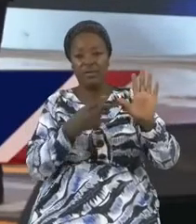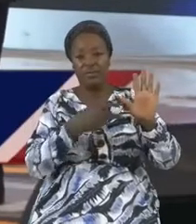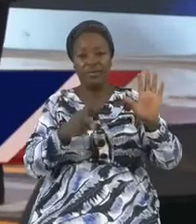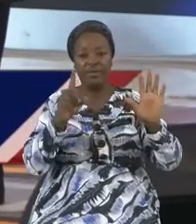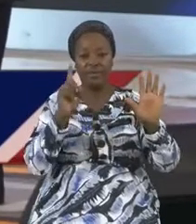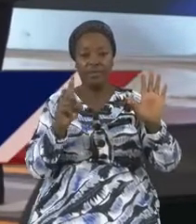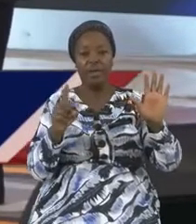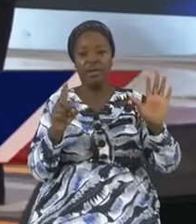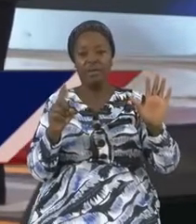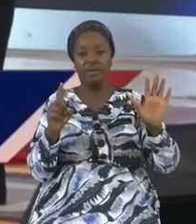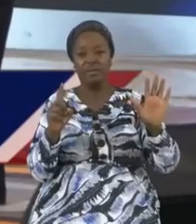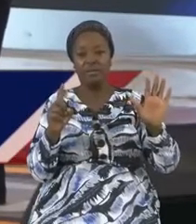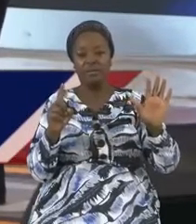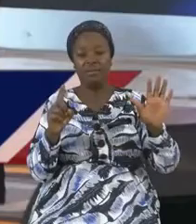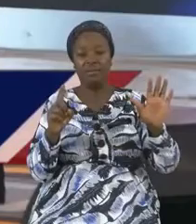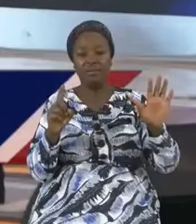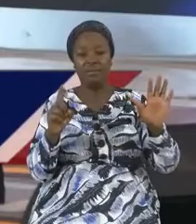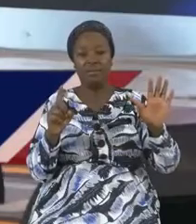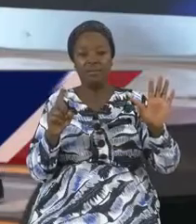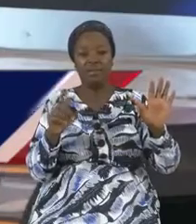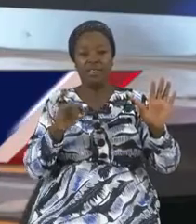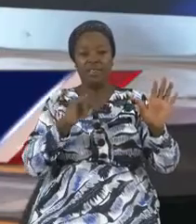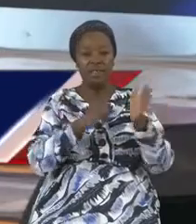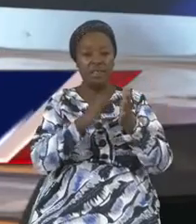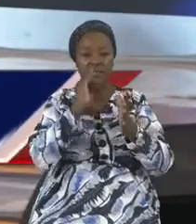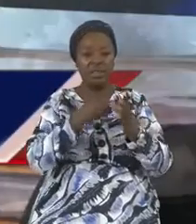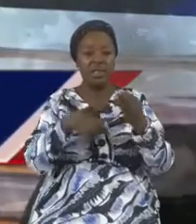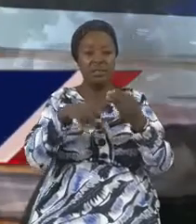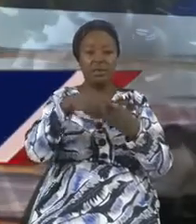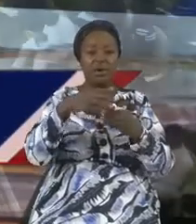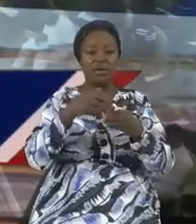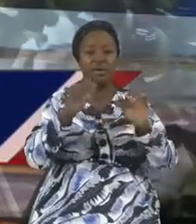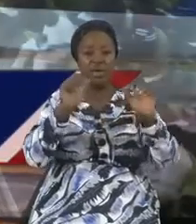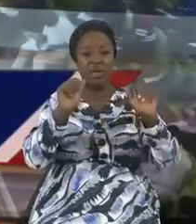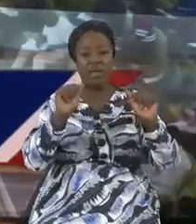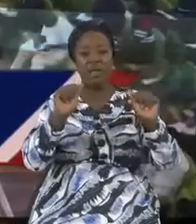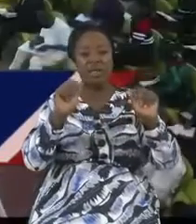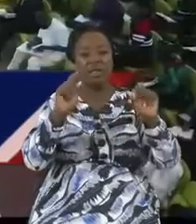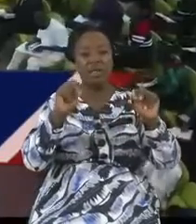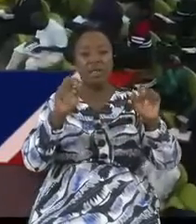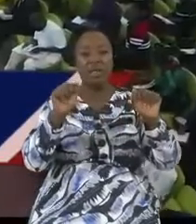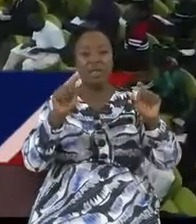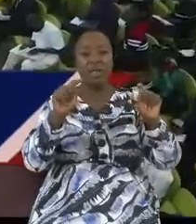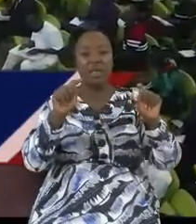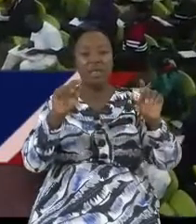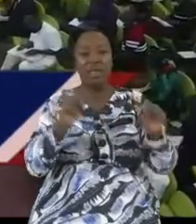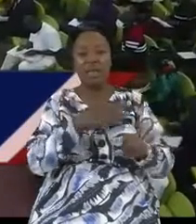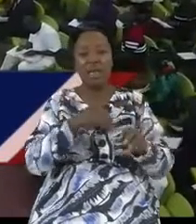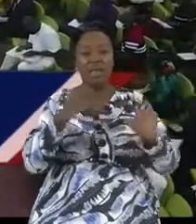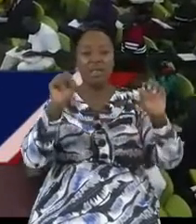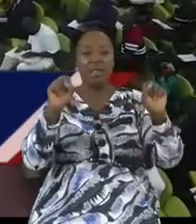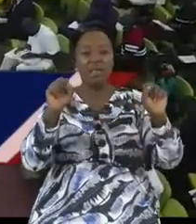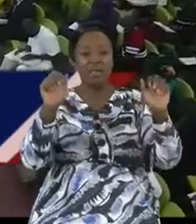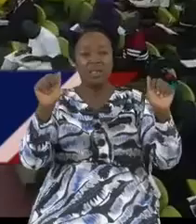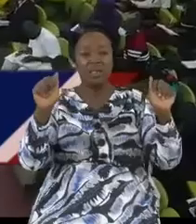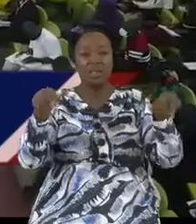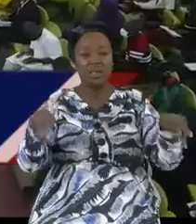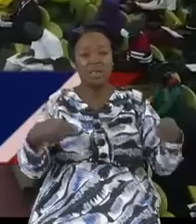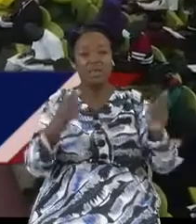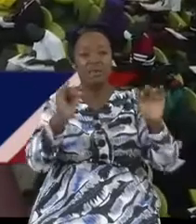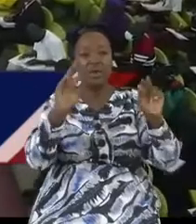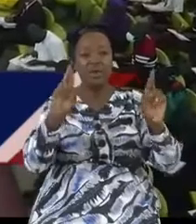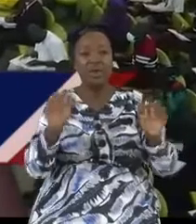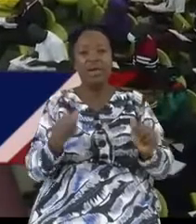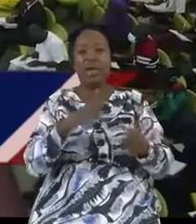reading from verse 1, it's about Ananias and Sapphira. And we're told, but